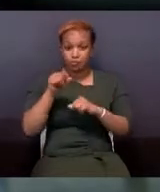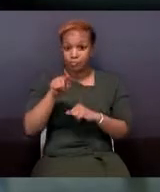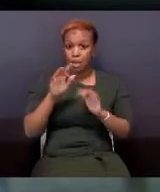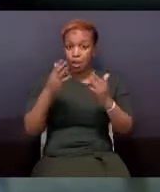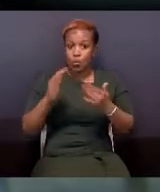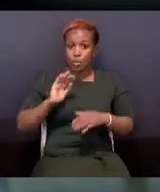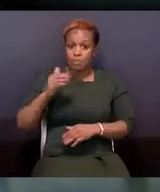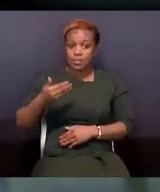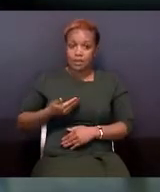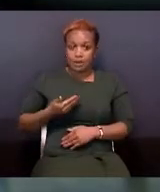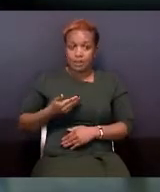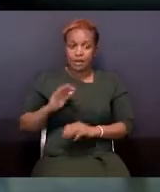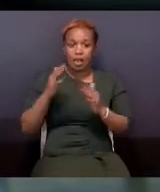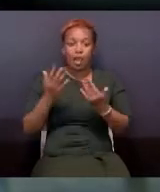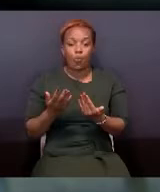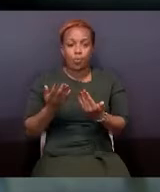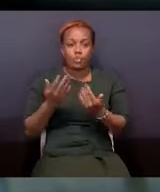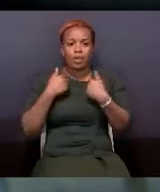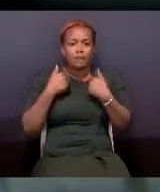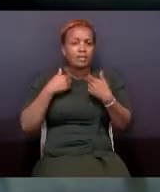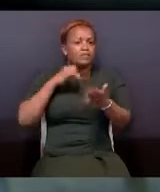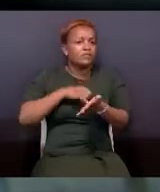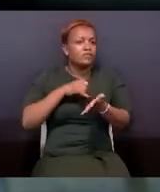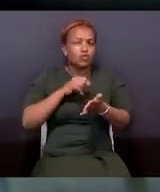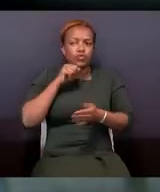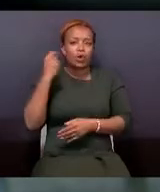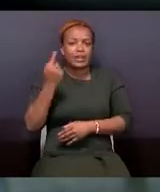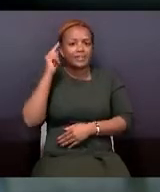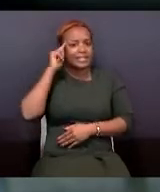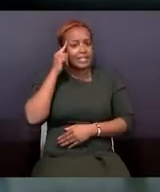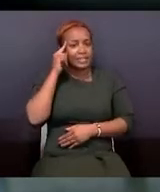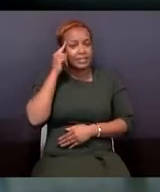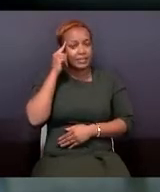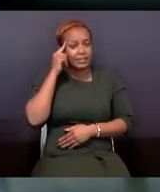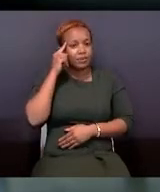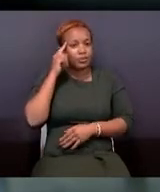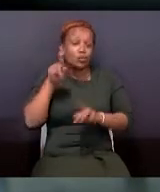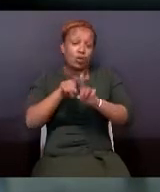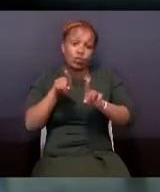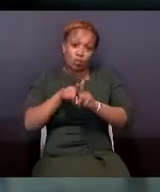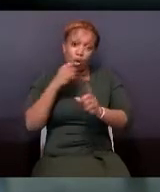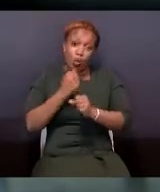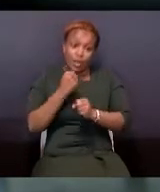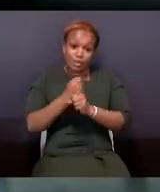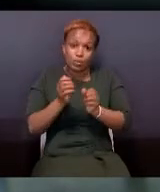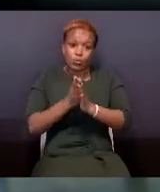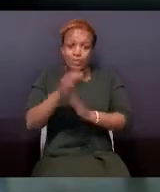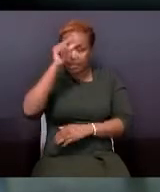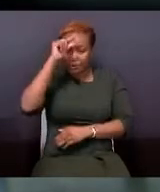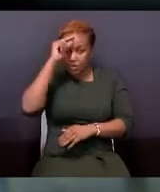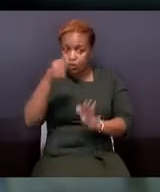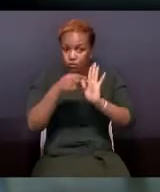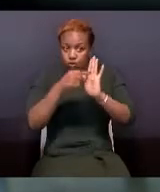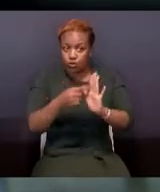make sense of this, how do we deal with it. But not just thinking. We are also working with governments to show that